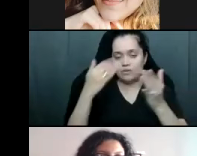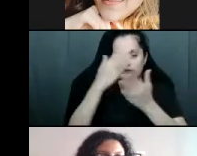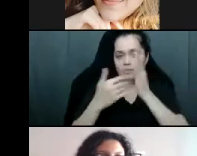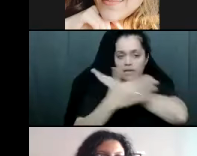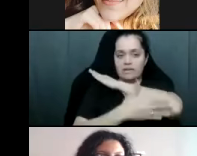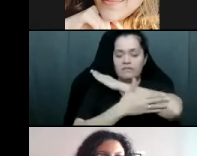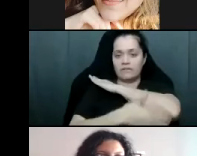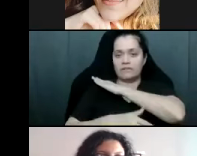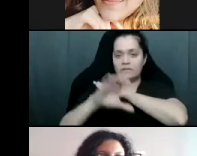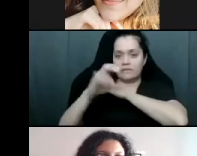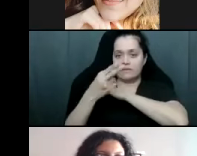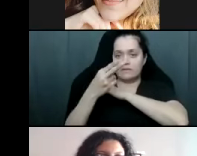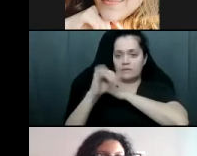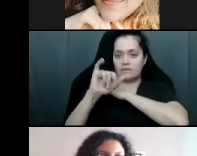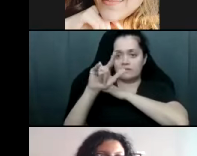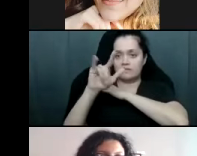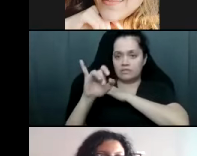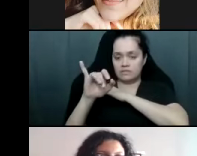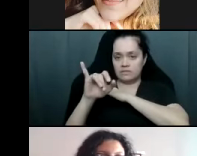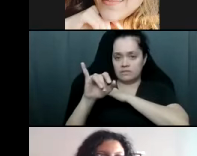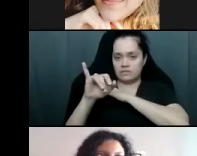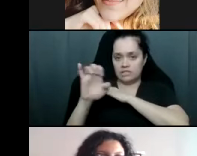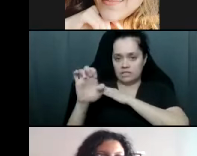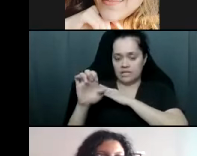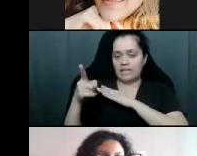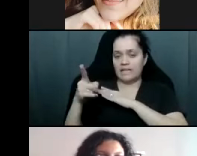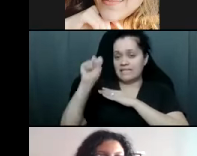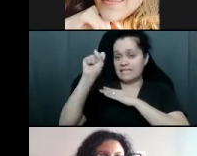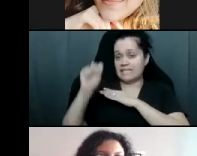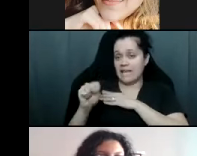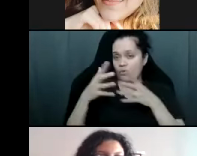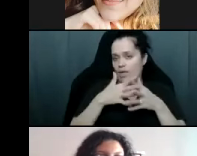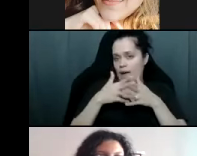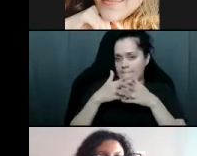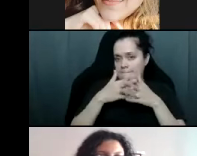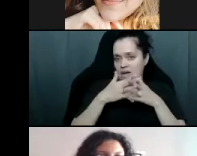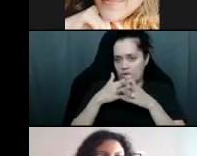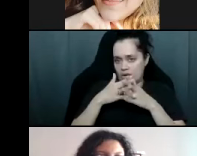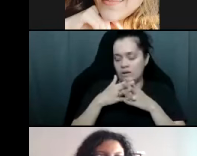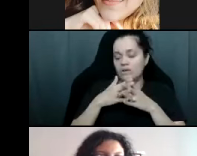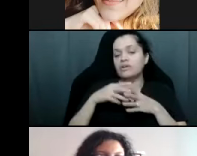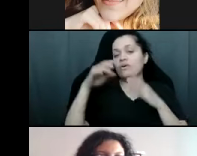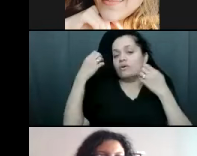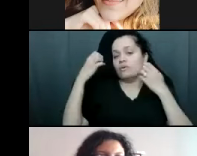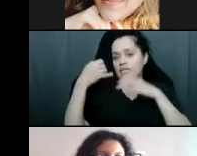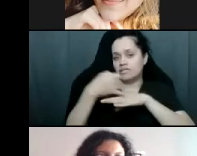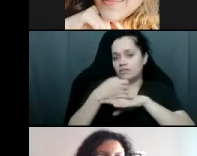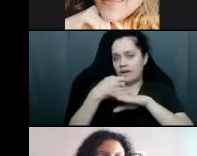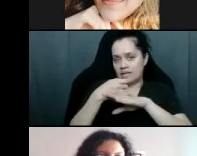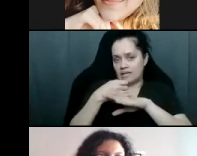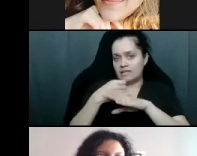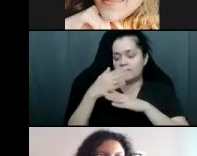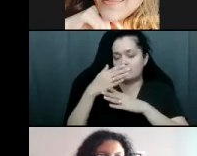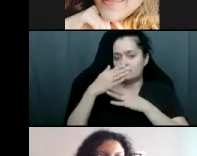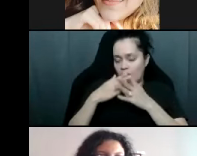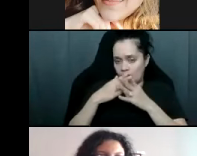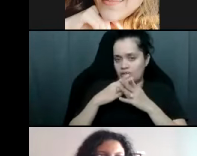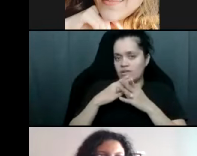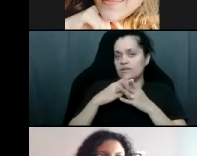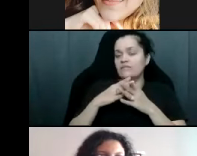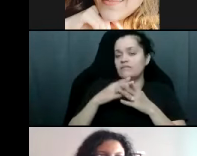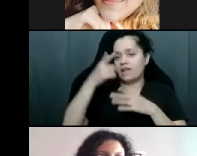Chile. Chile is on South America, so Easter Island is in part in